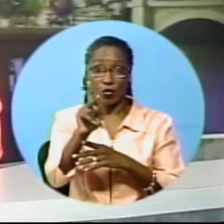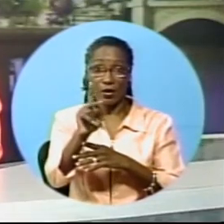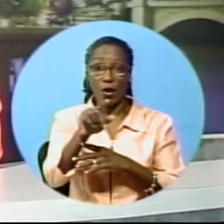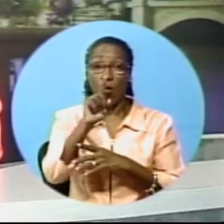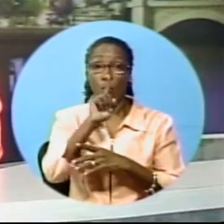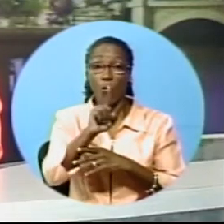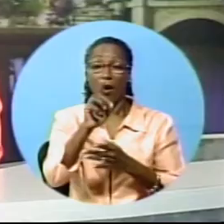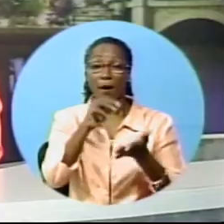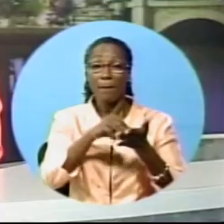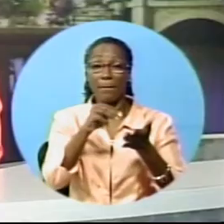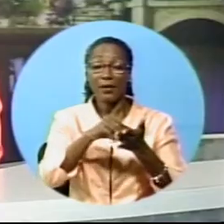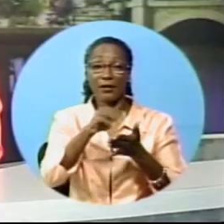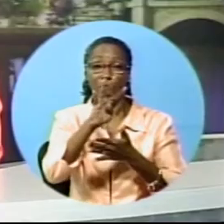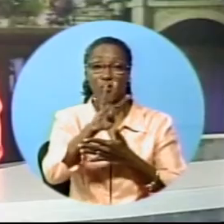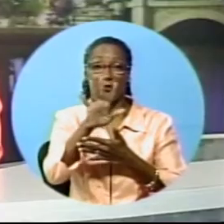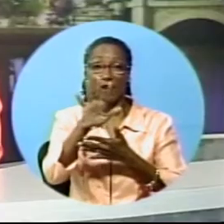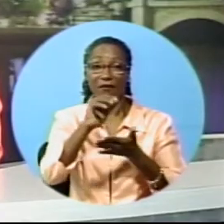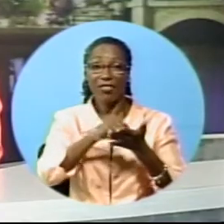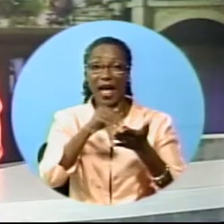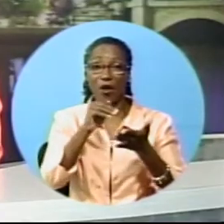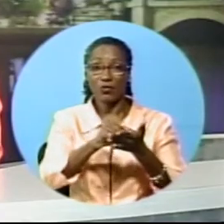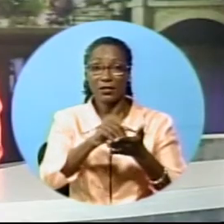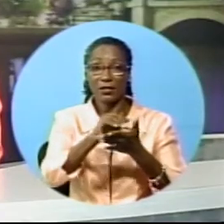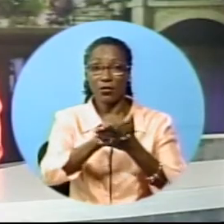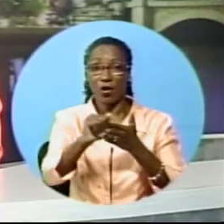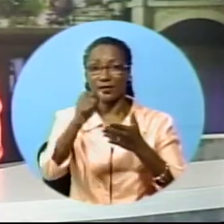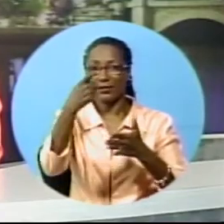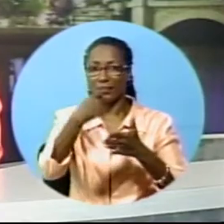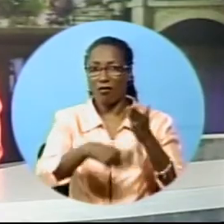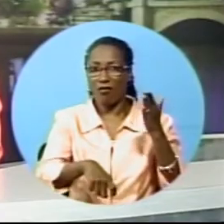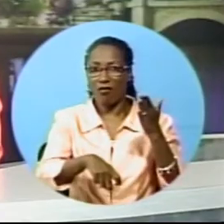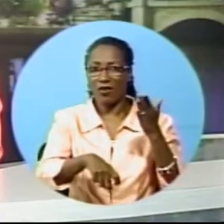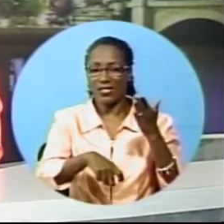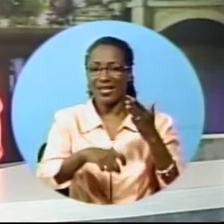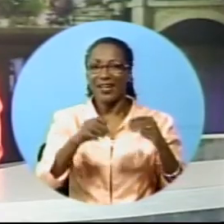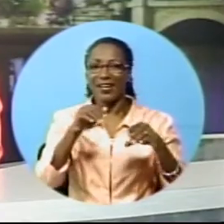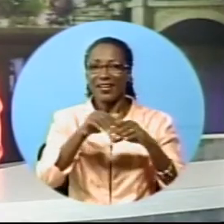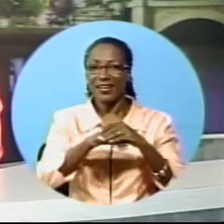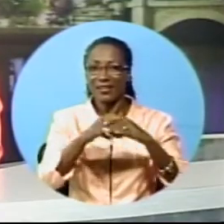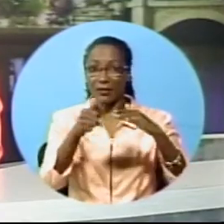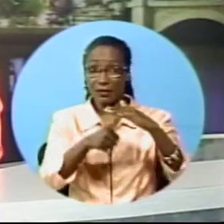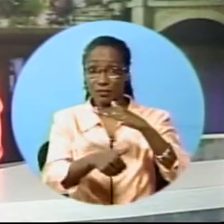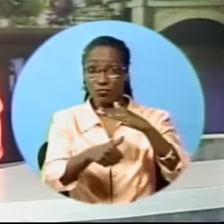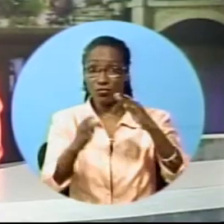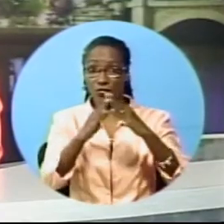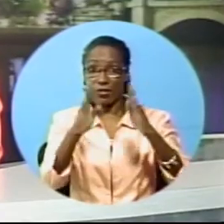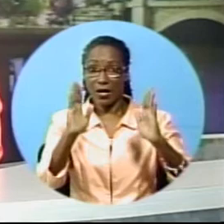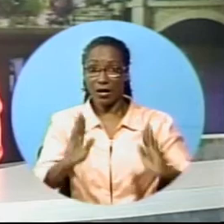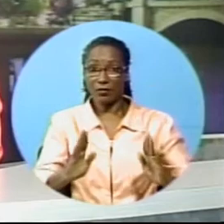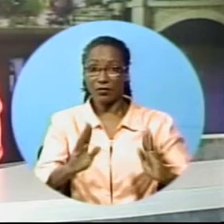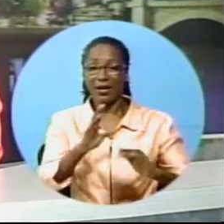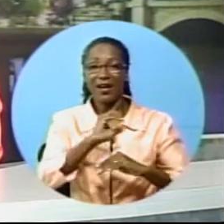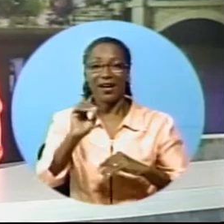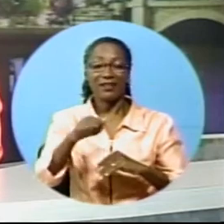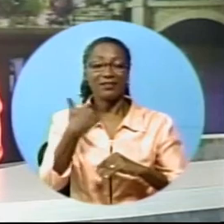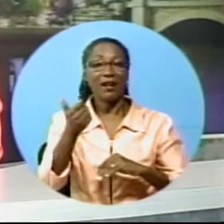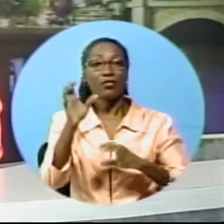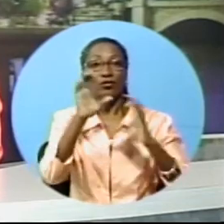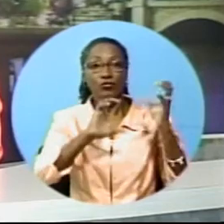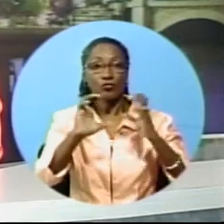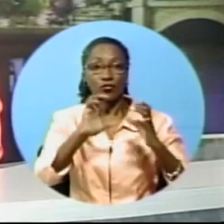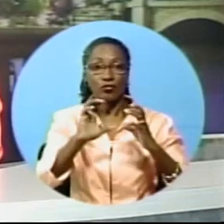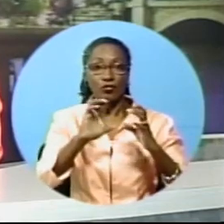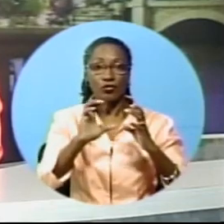$1,045,000. This was reportedly discovered in the cellar of the house. A search was also reportedly conducted of Callender's